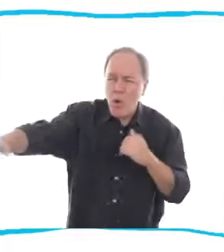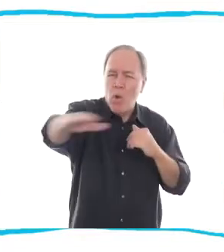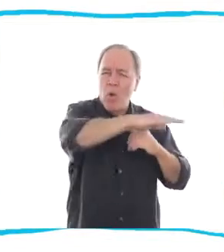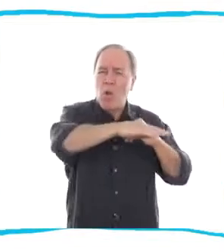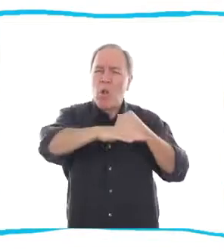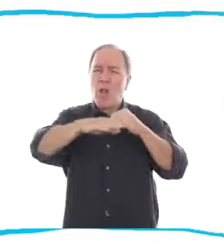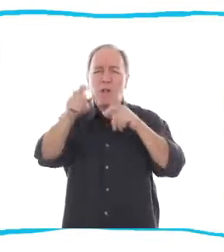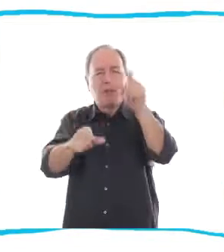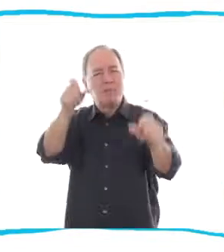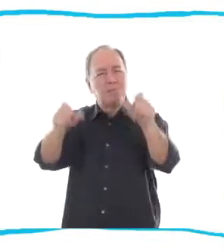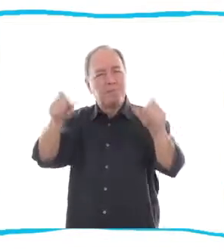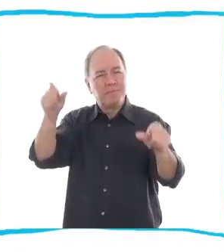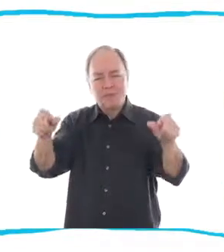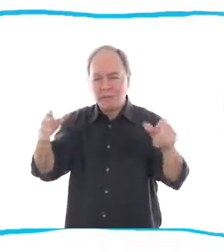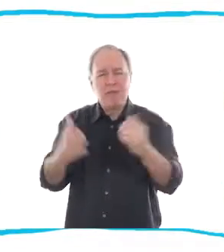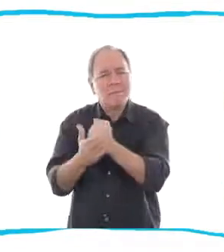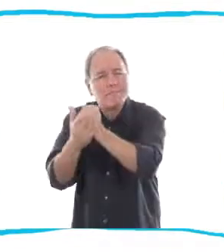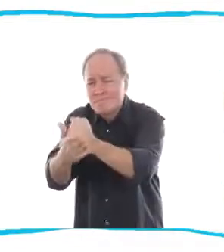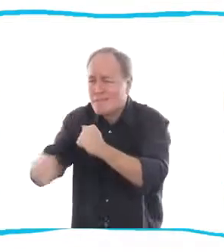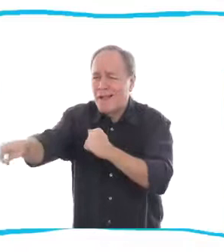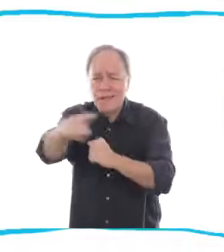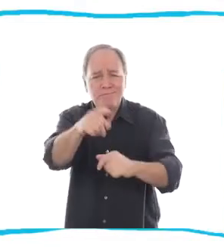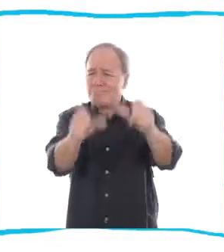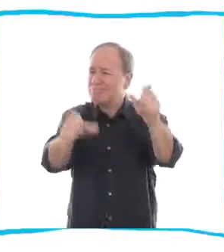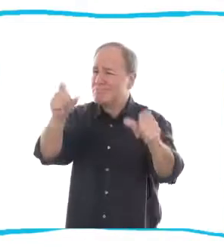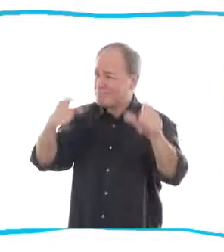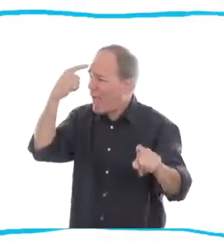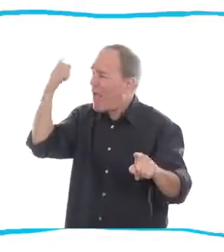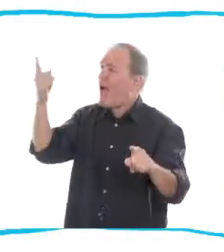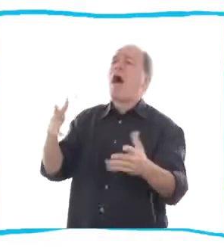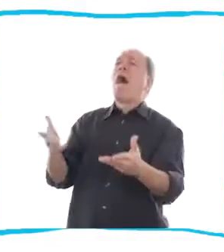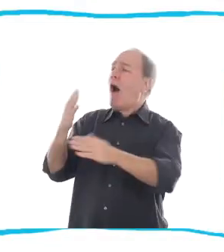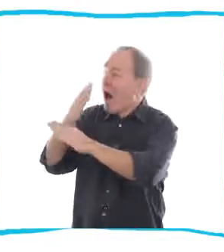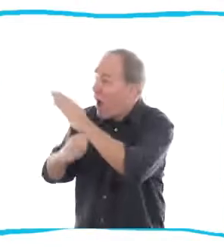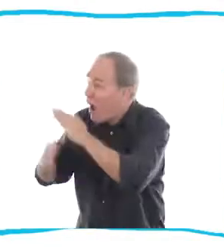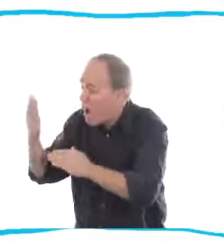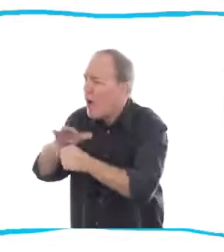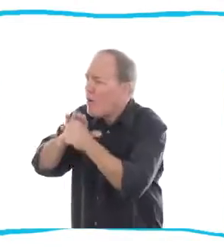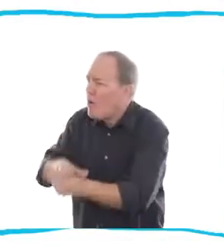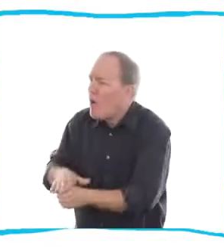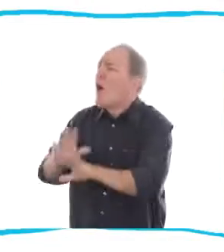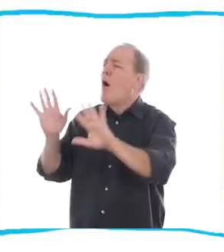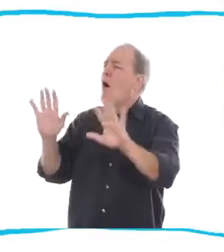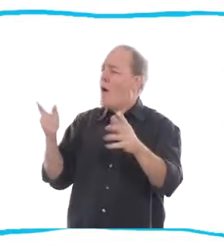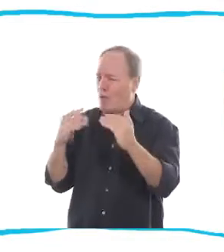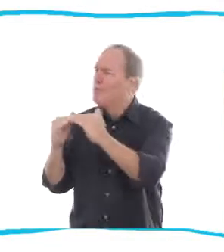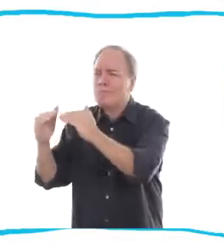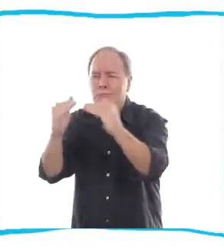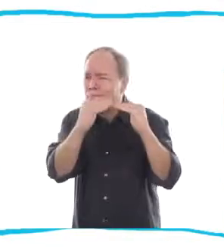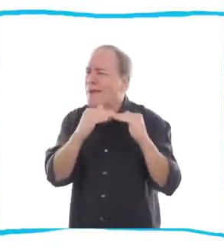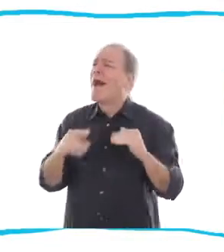to address social and cultural norms and to be part of combating stigmas around discrimination and issues that